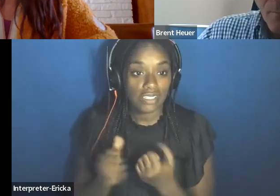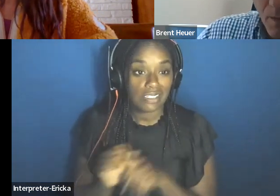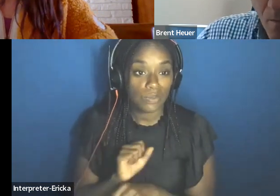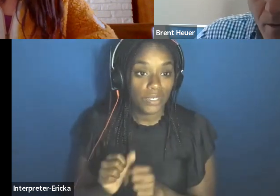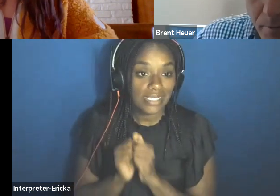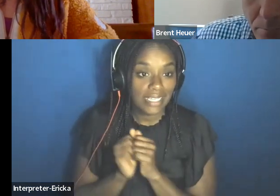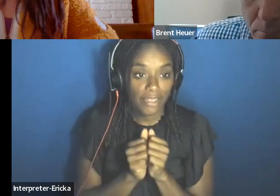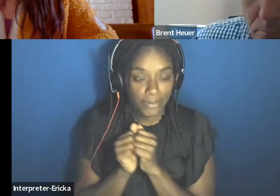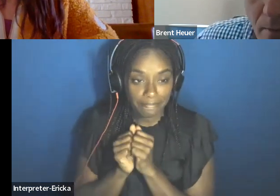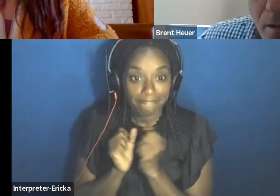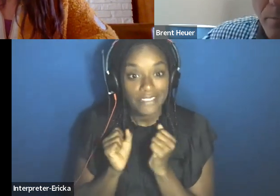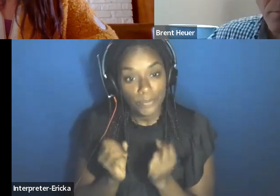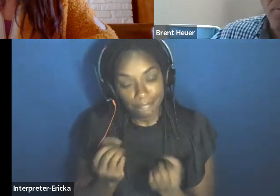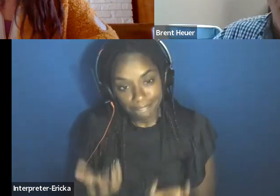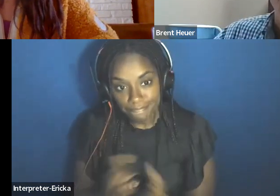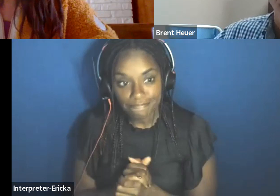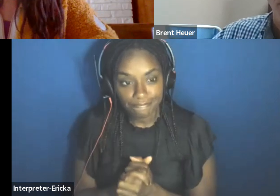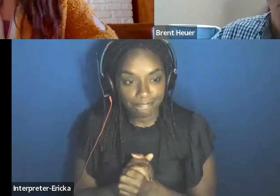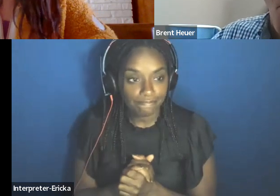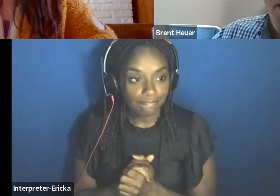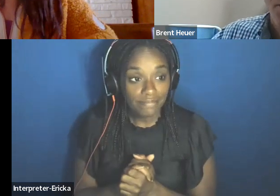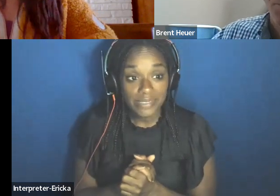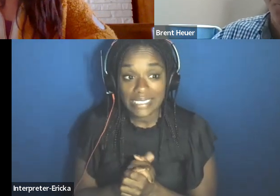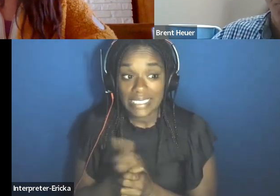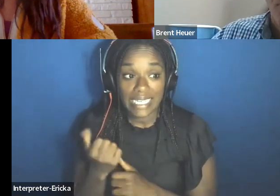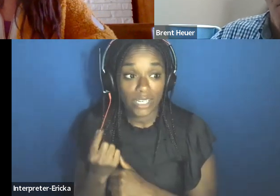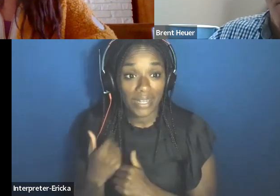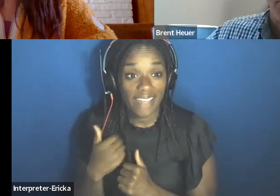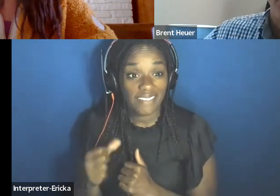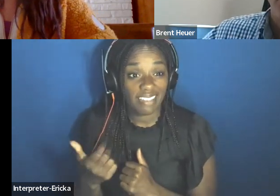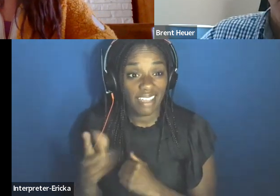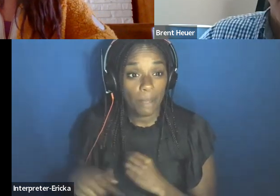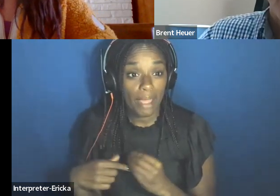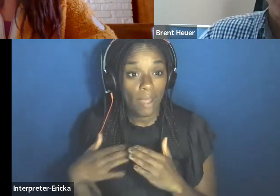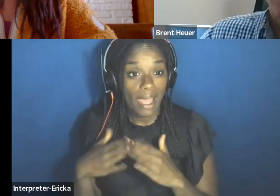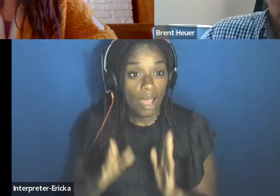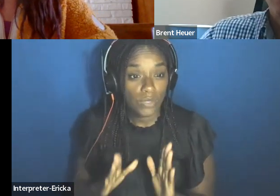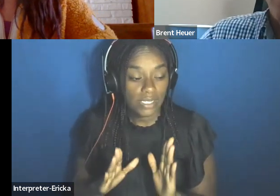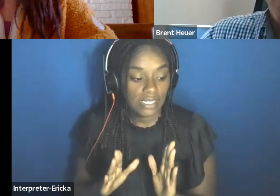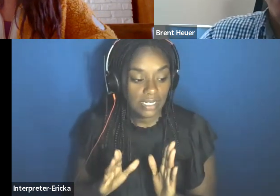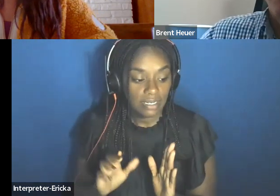So yeah, anyone have anything else about housing that you feel like has been